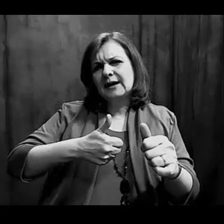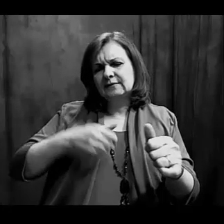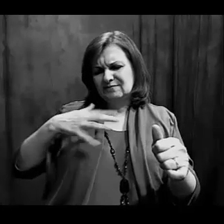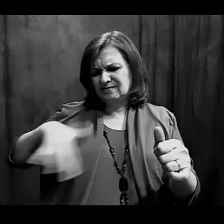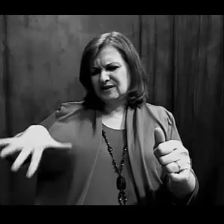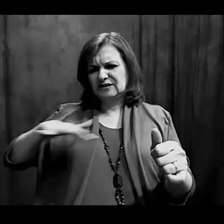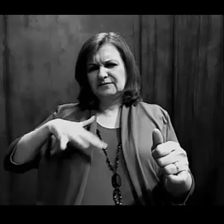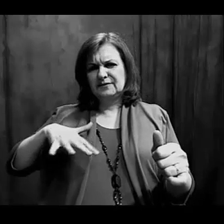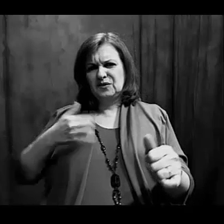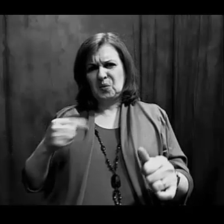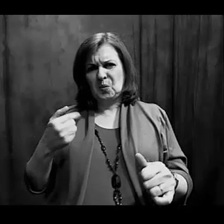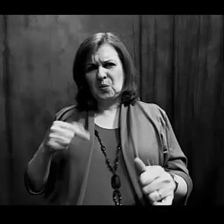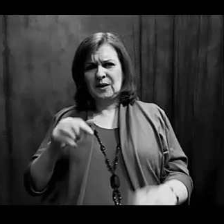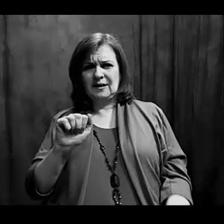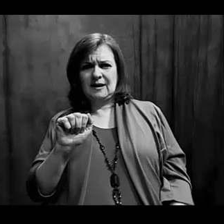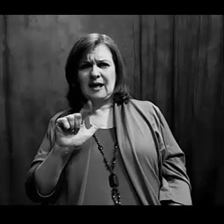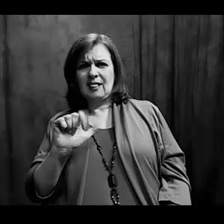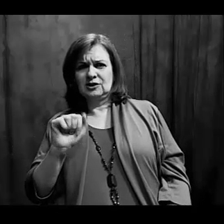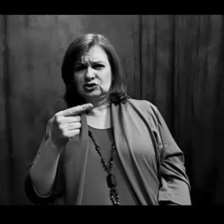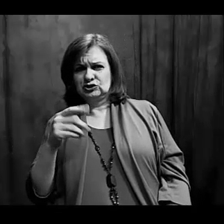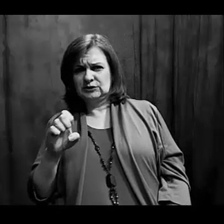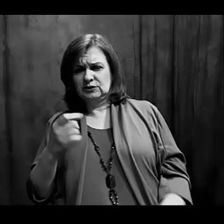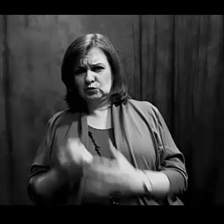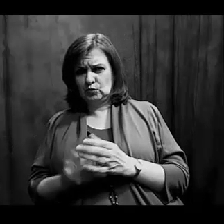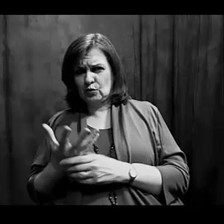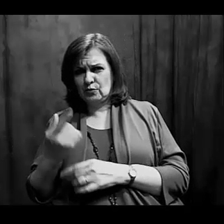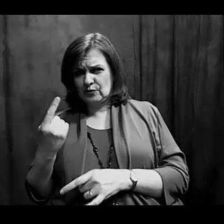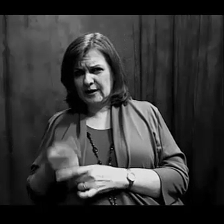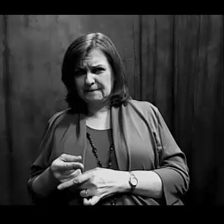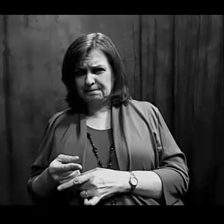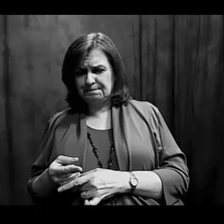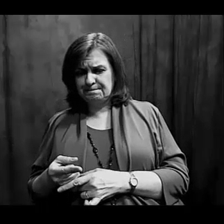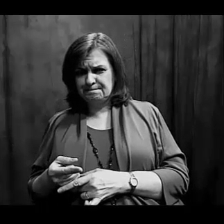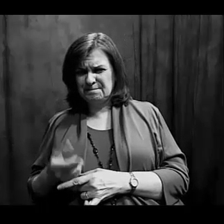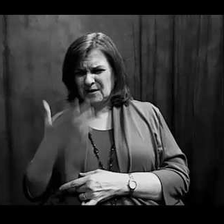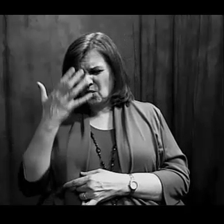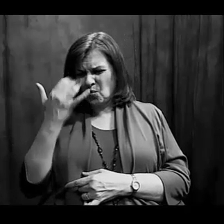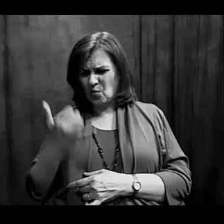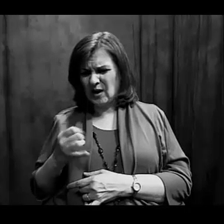them? This is all algae, right?